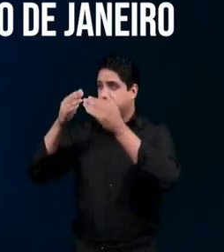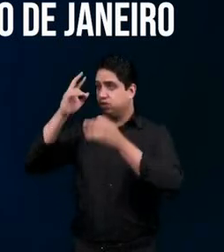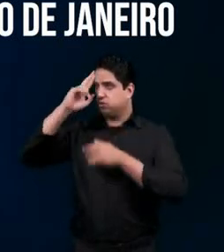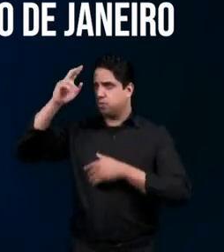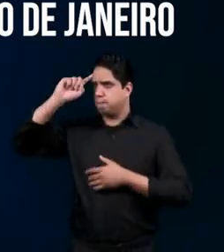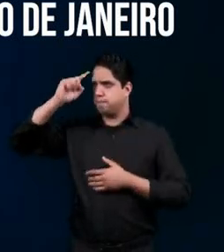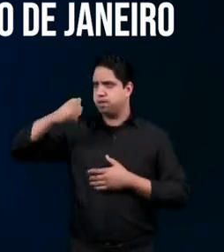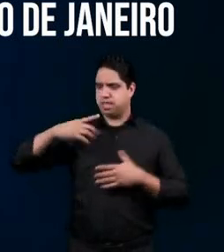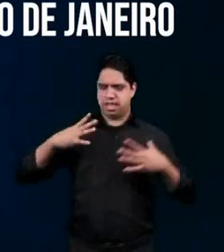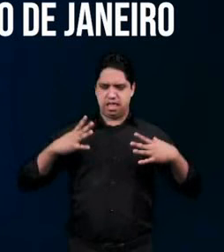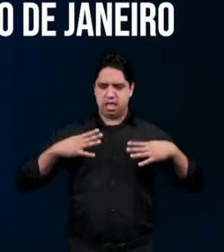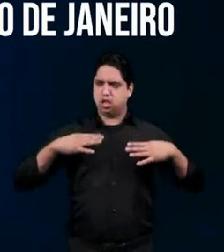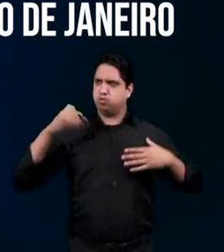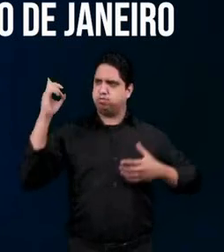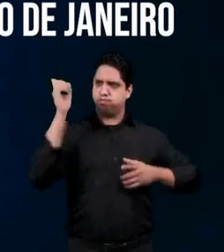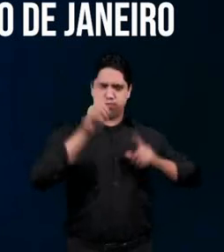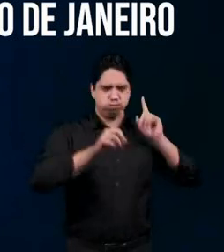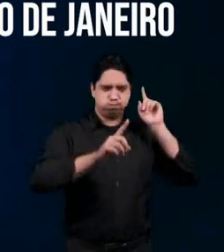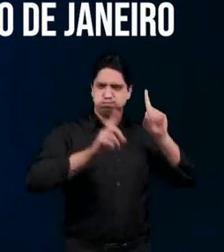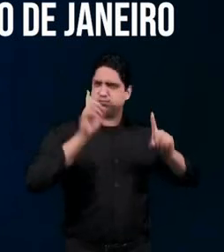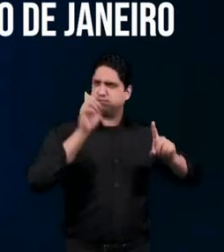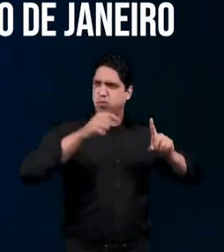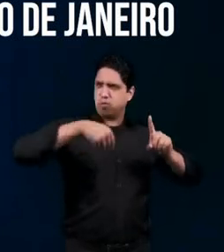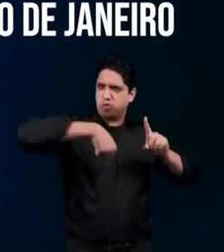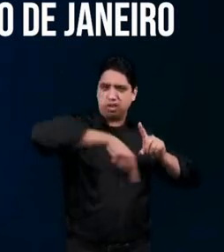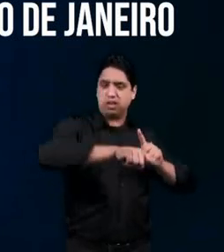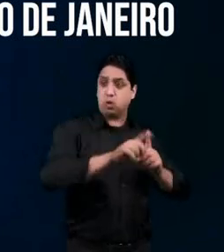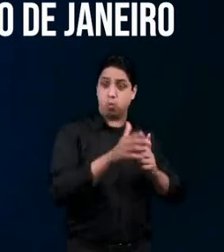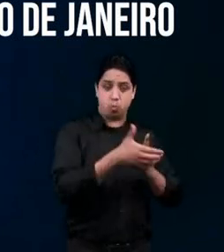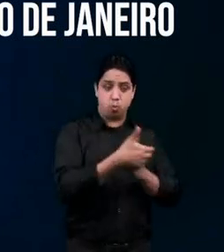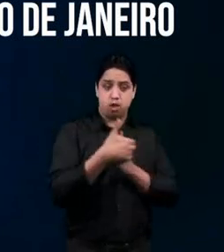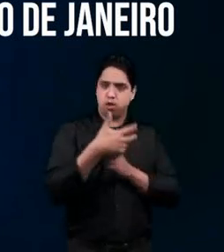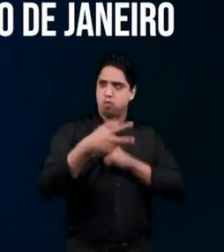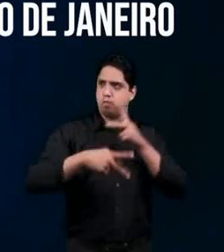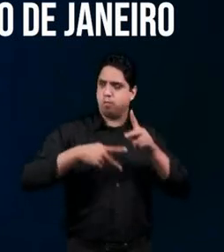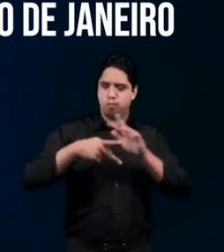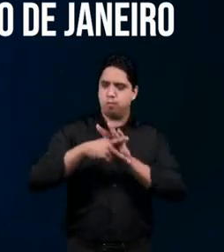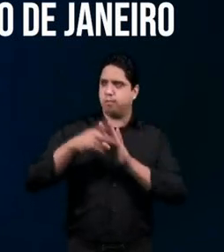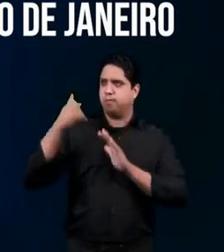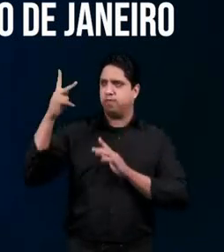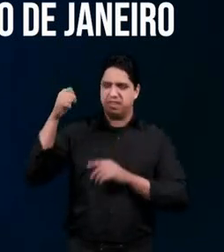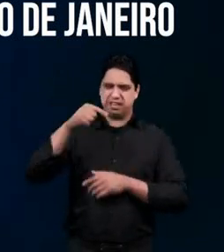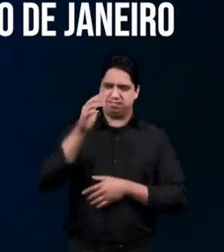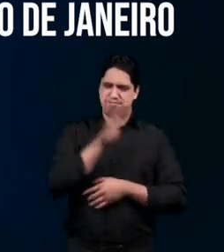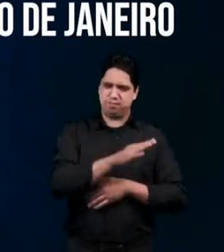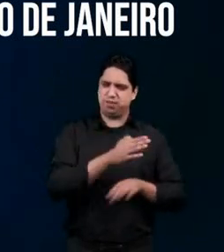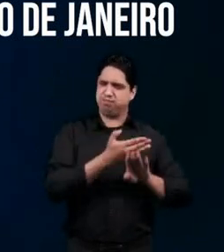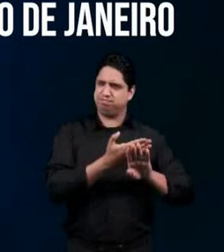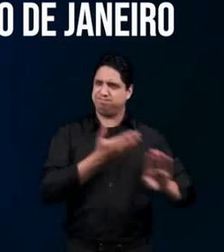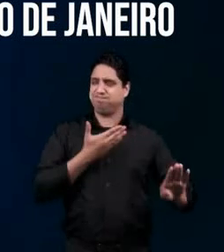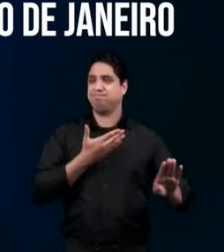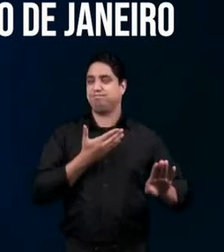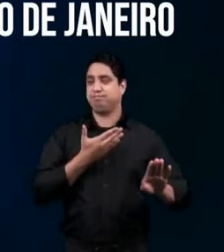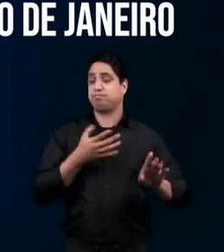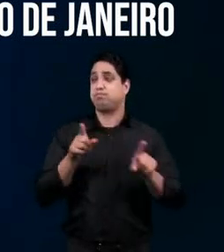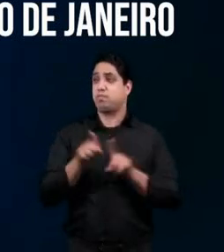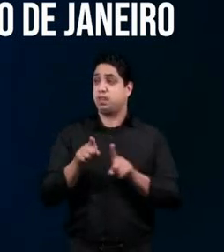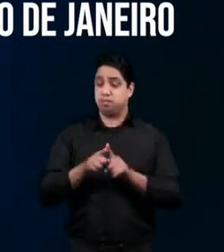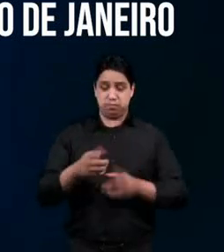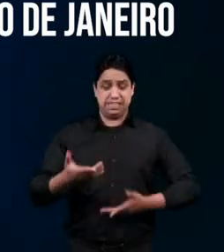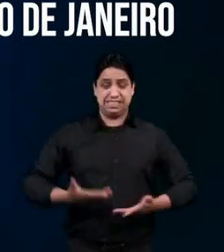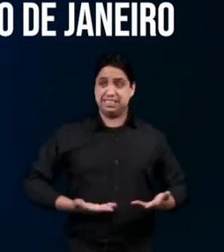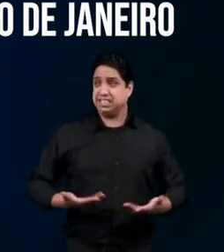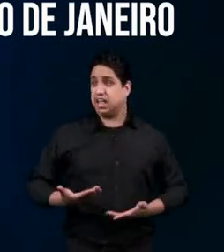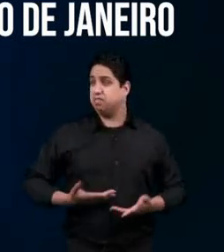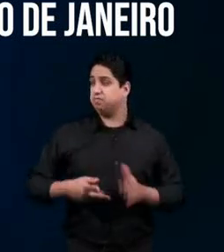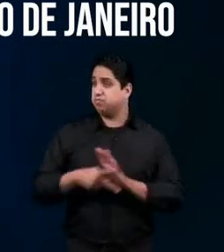may order his angels to guard, to deliver his people from this evil.